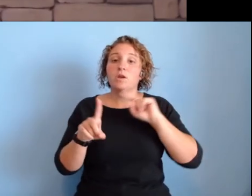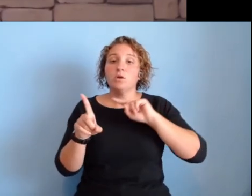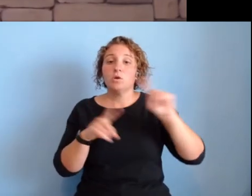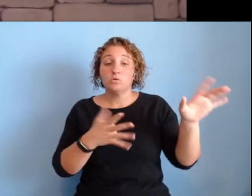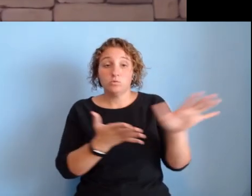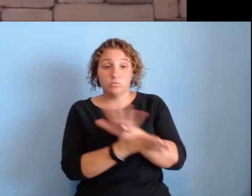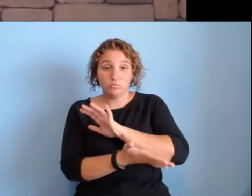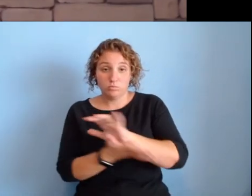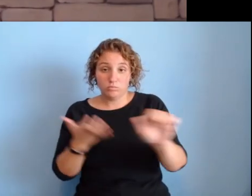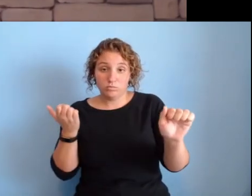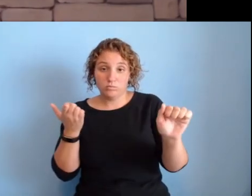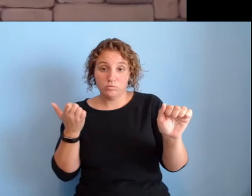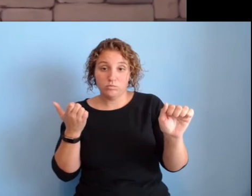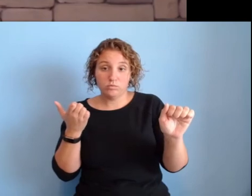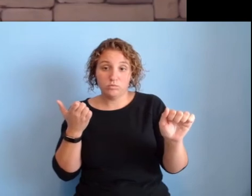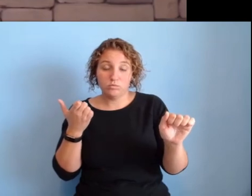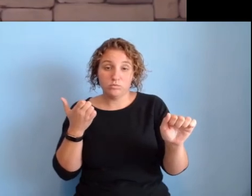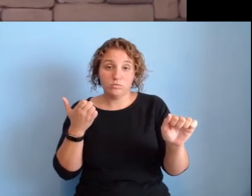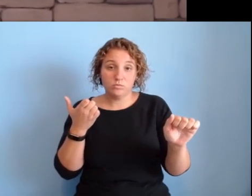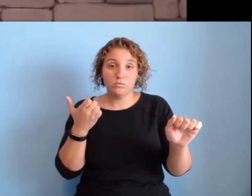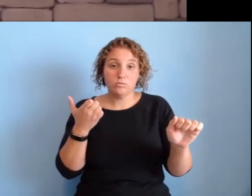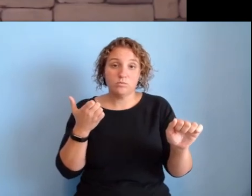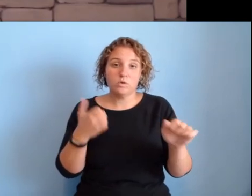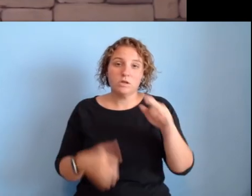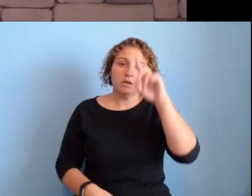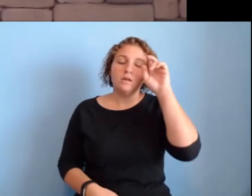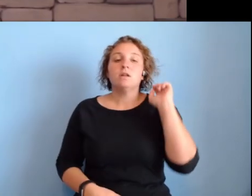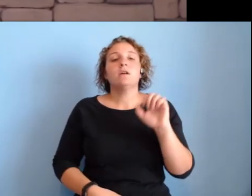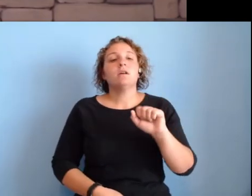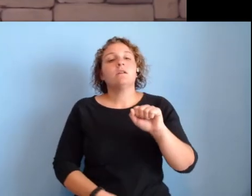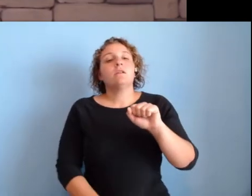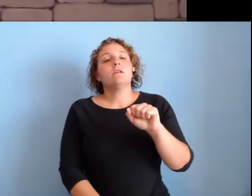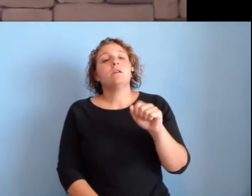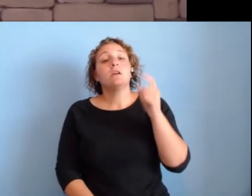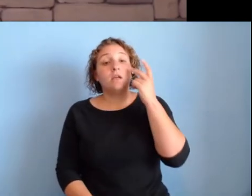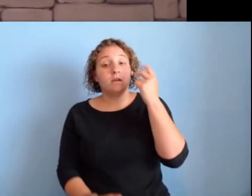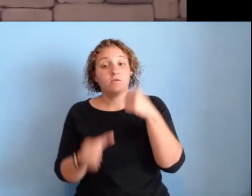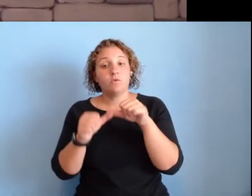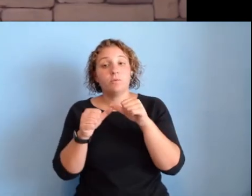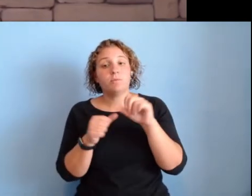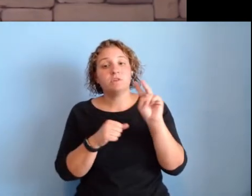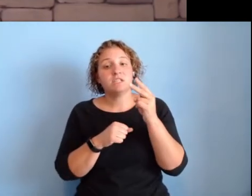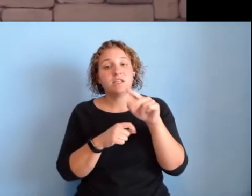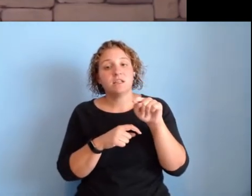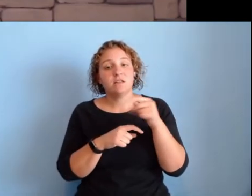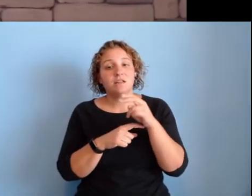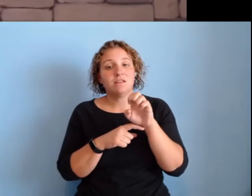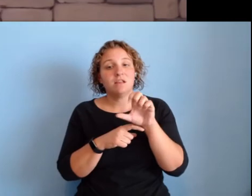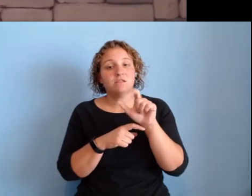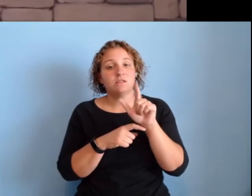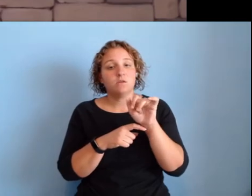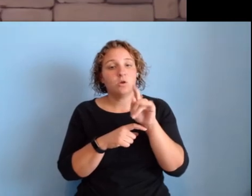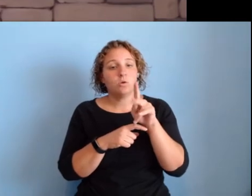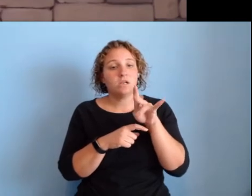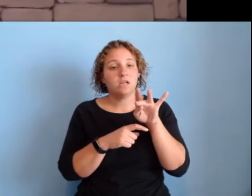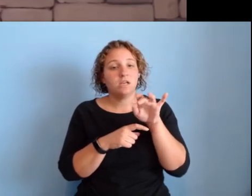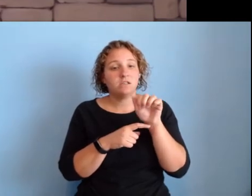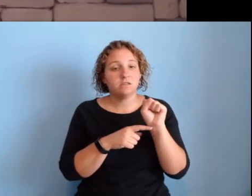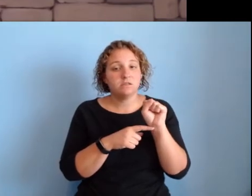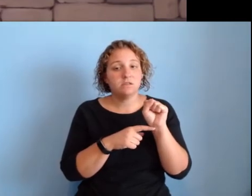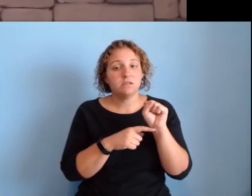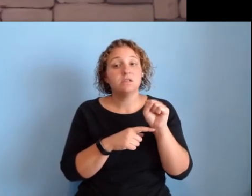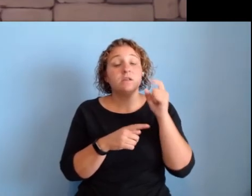destruction, complete loss of well-being. If you remember 2 Thessalonians 2, we were learning there about the Antichrist, and we learned that the